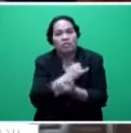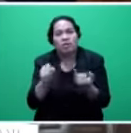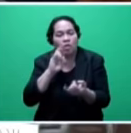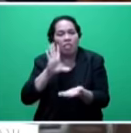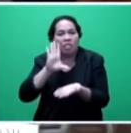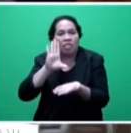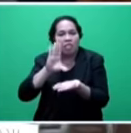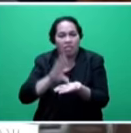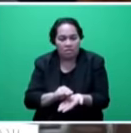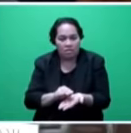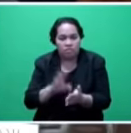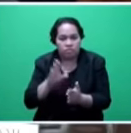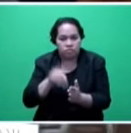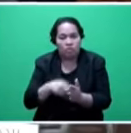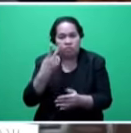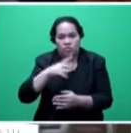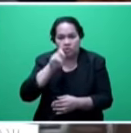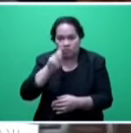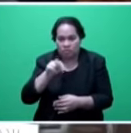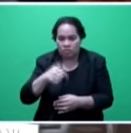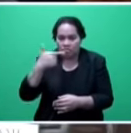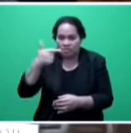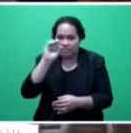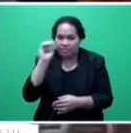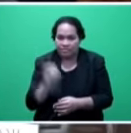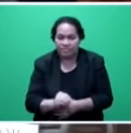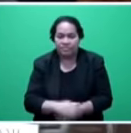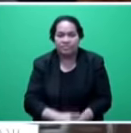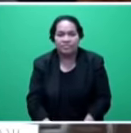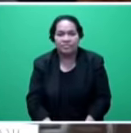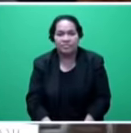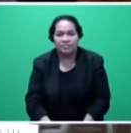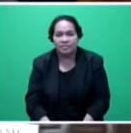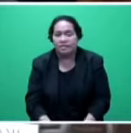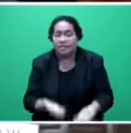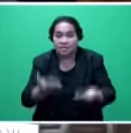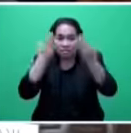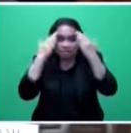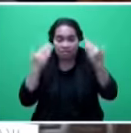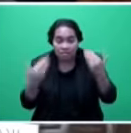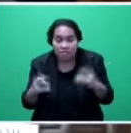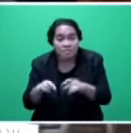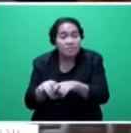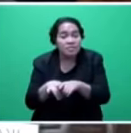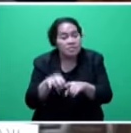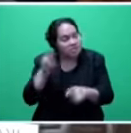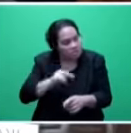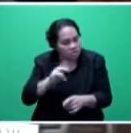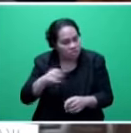now estimated at 21.7%. Mr. Speaker, sir, that needs an